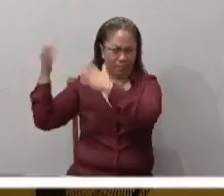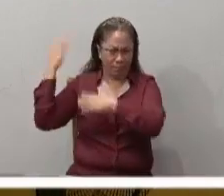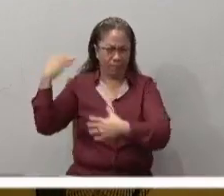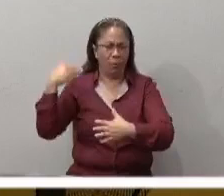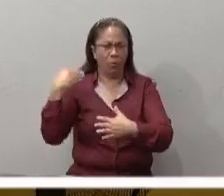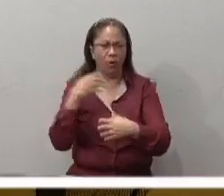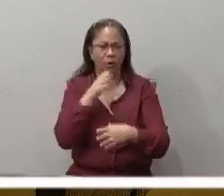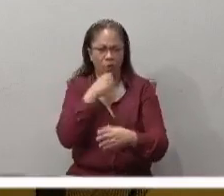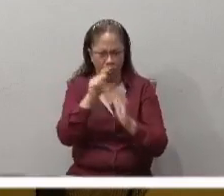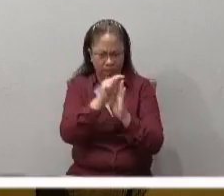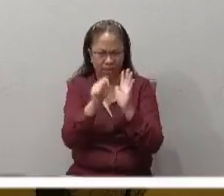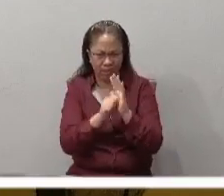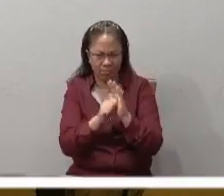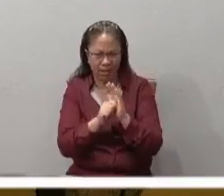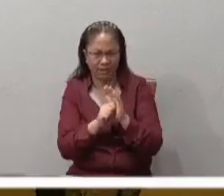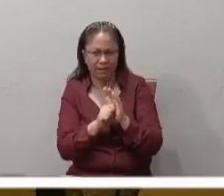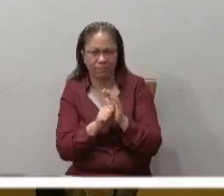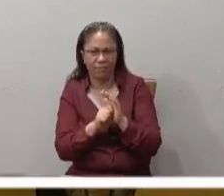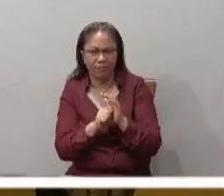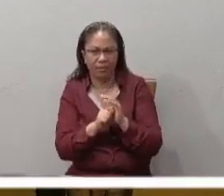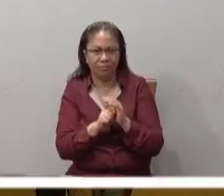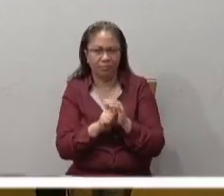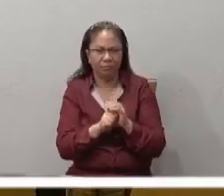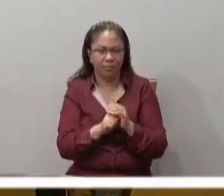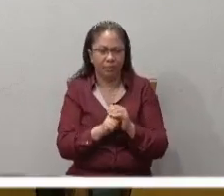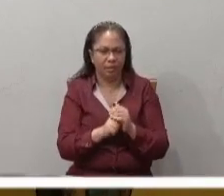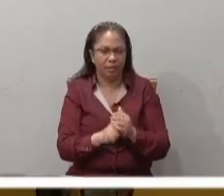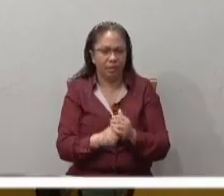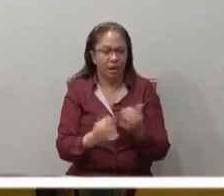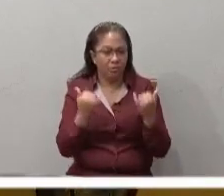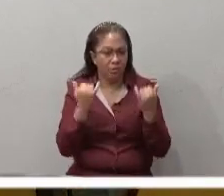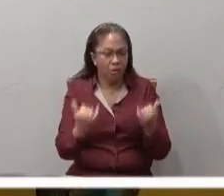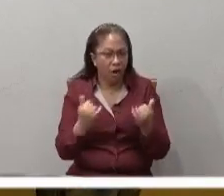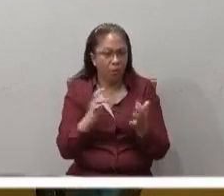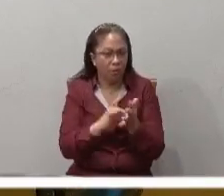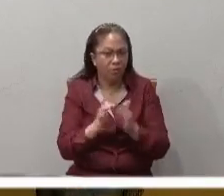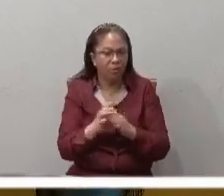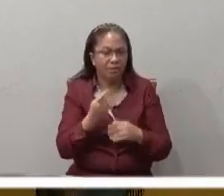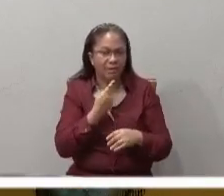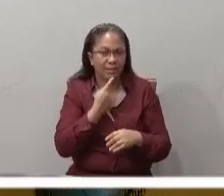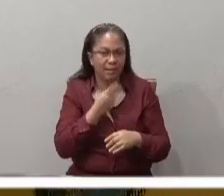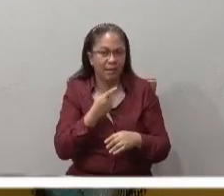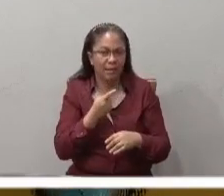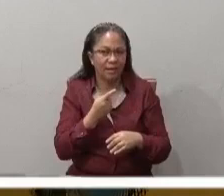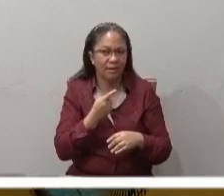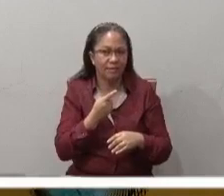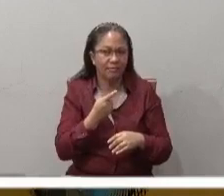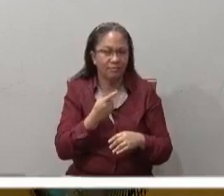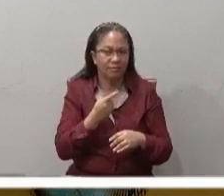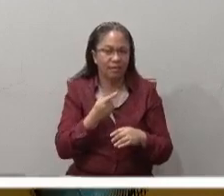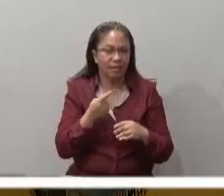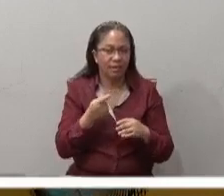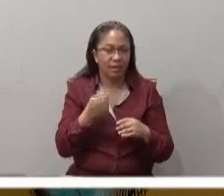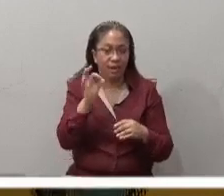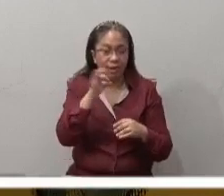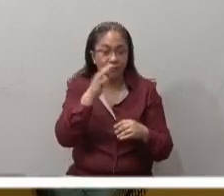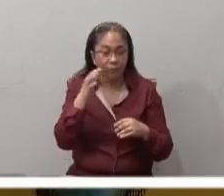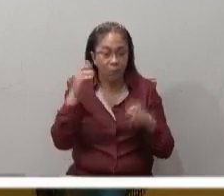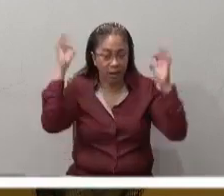precious. And what he's talking about here in this banquet, first, is that the banquet is an